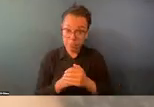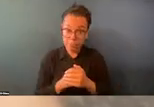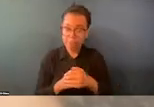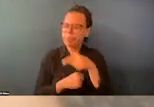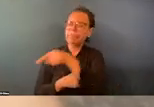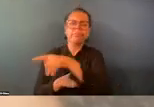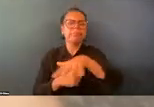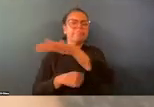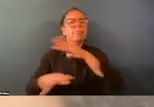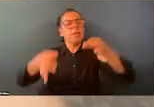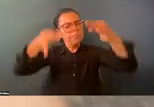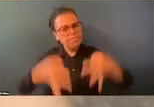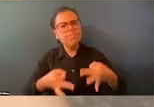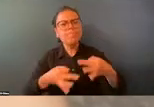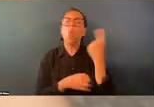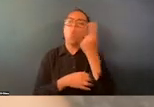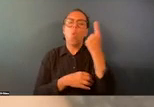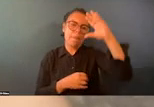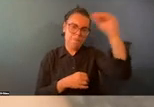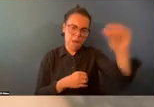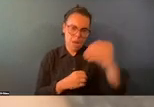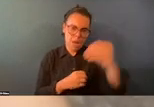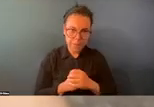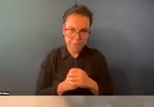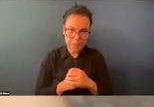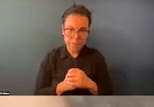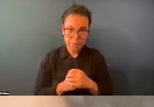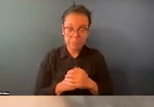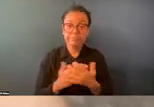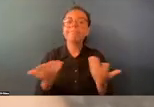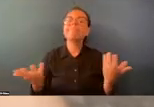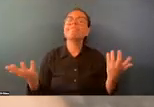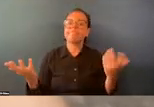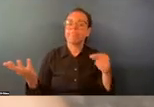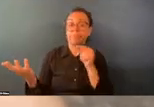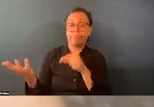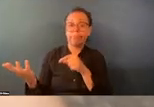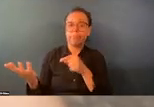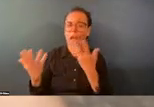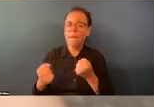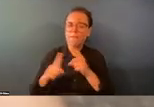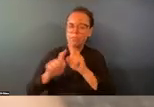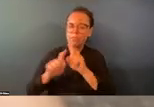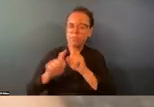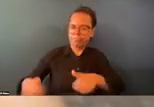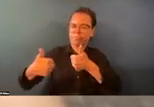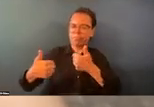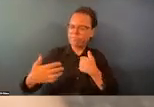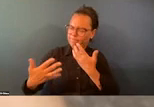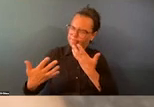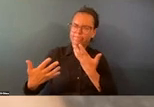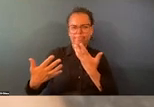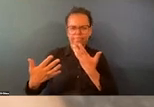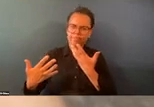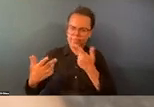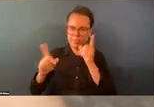this network, for example. This is the one of the challenges that